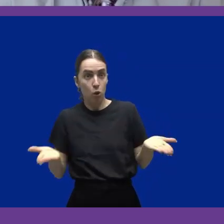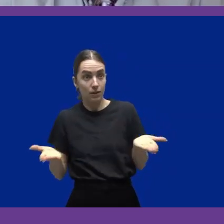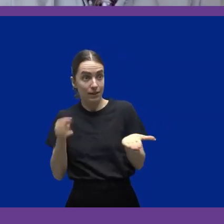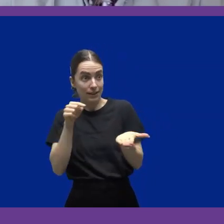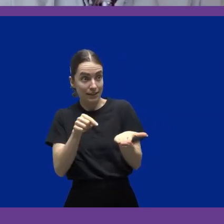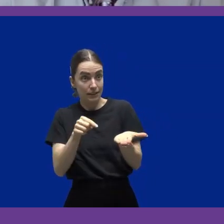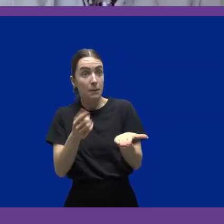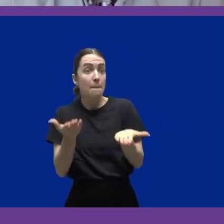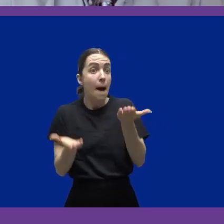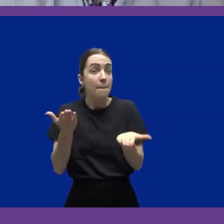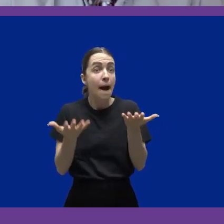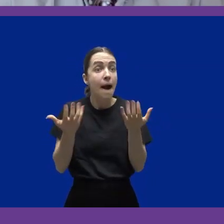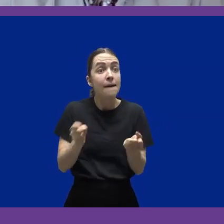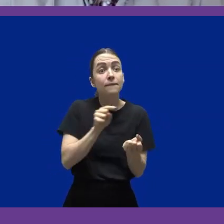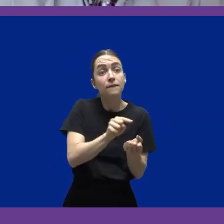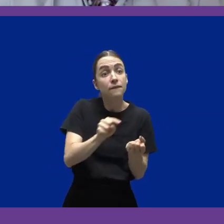Next.